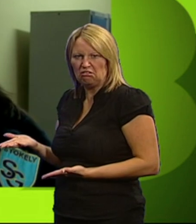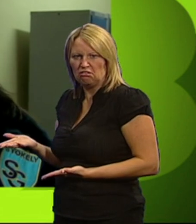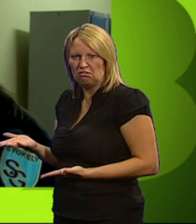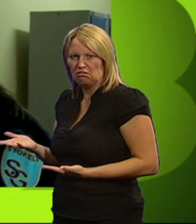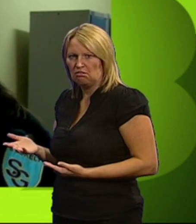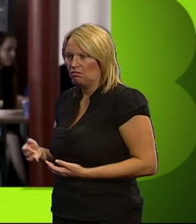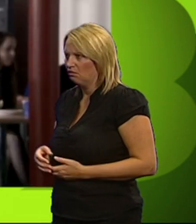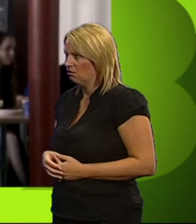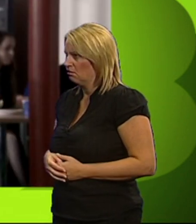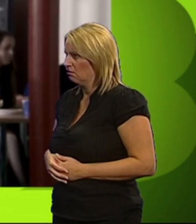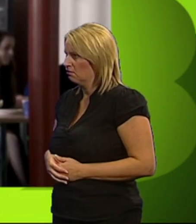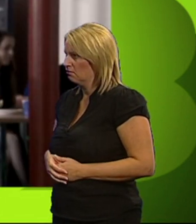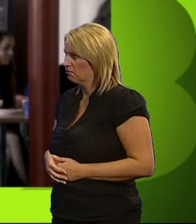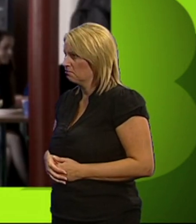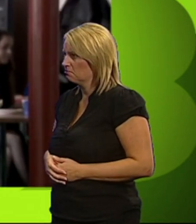think?